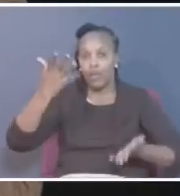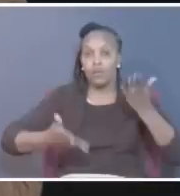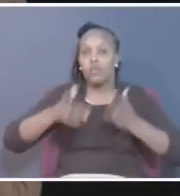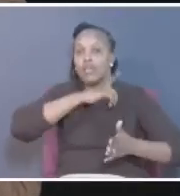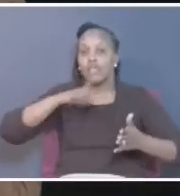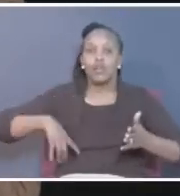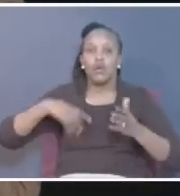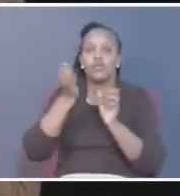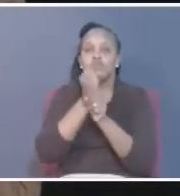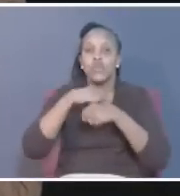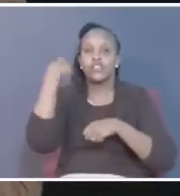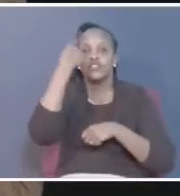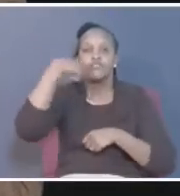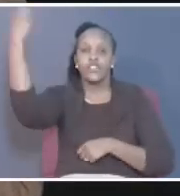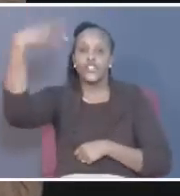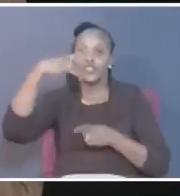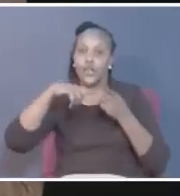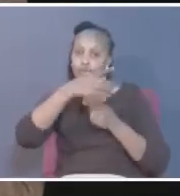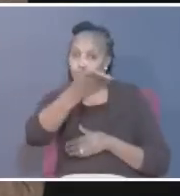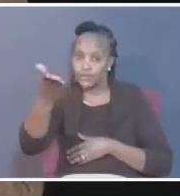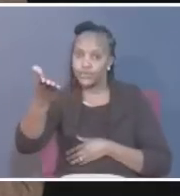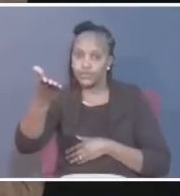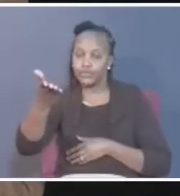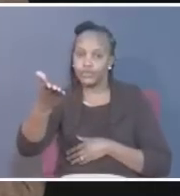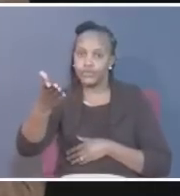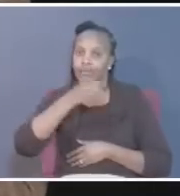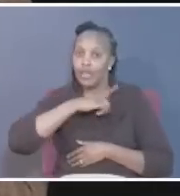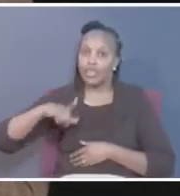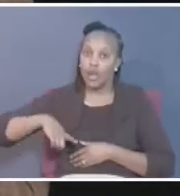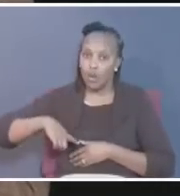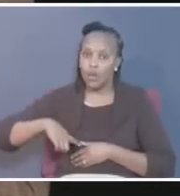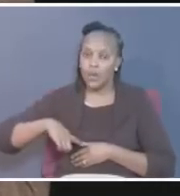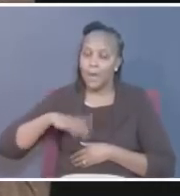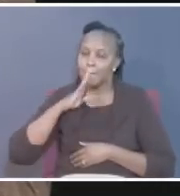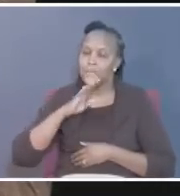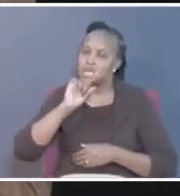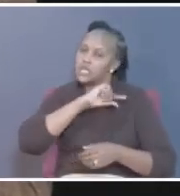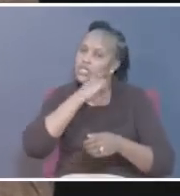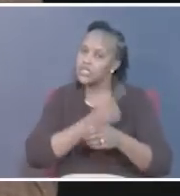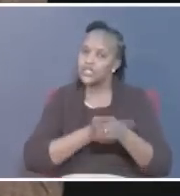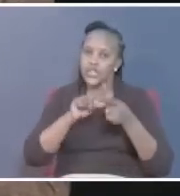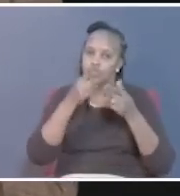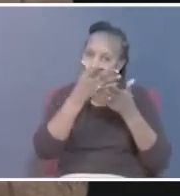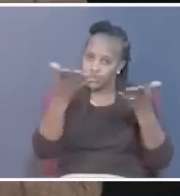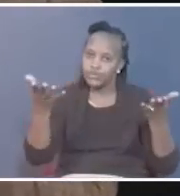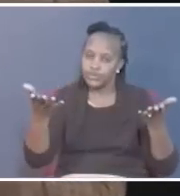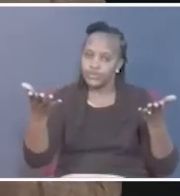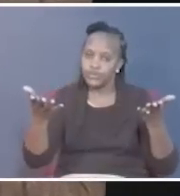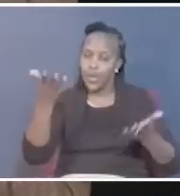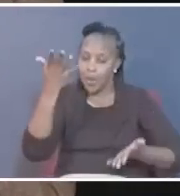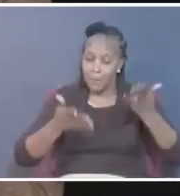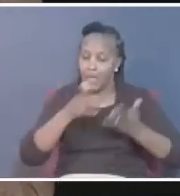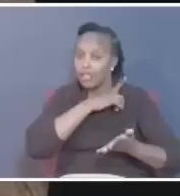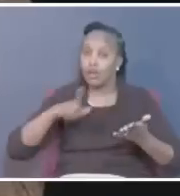Lord make His face shine on you and may the Lord be gracious to you. May the